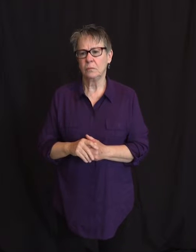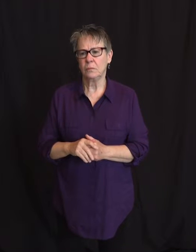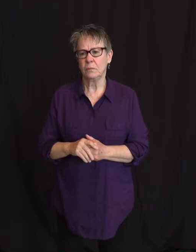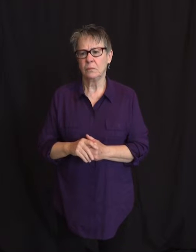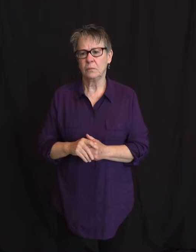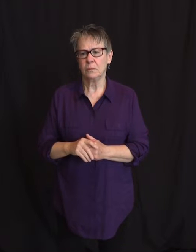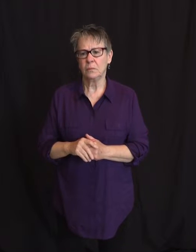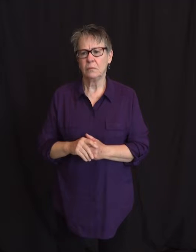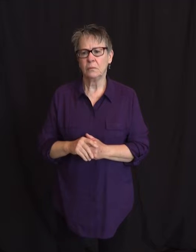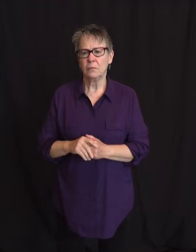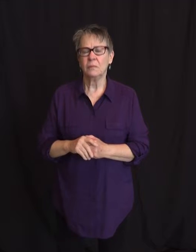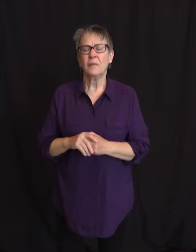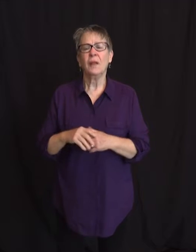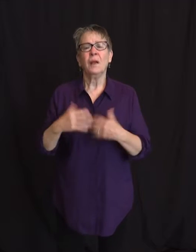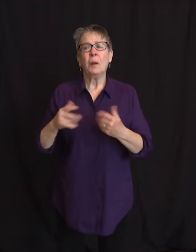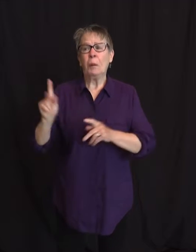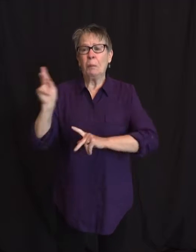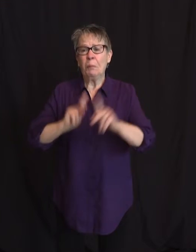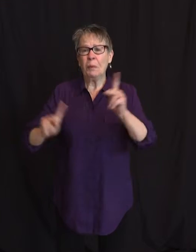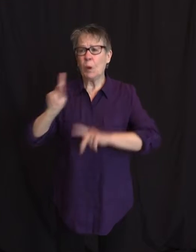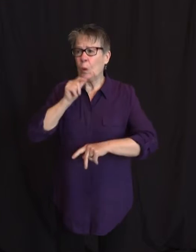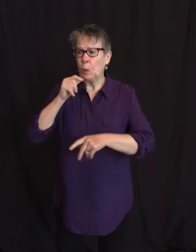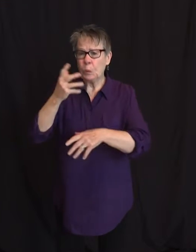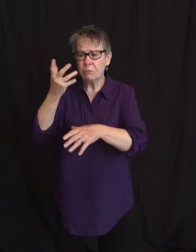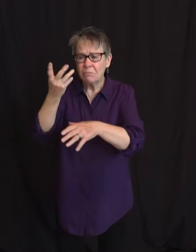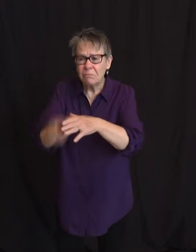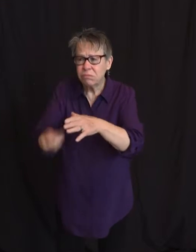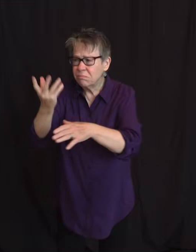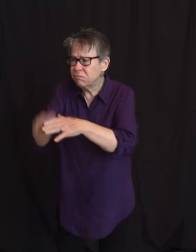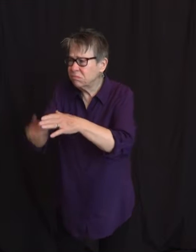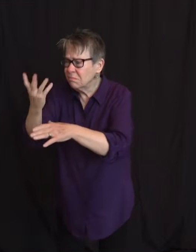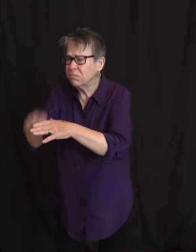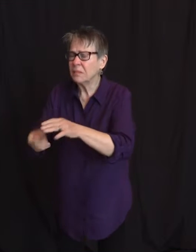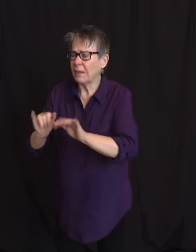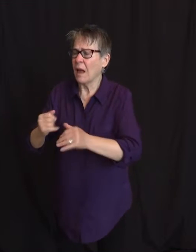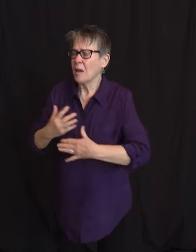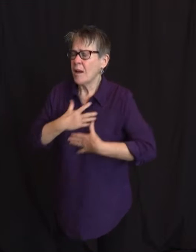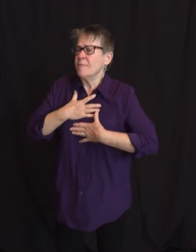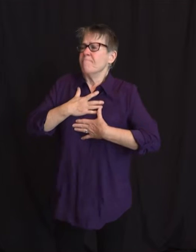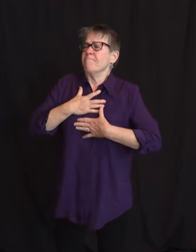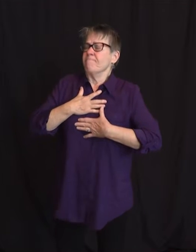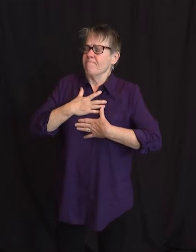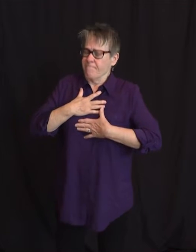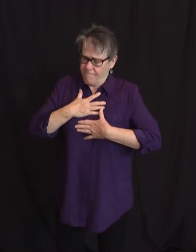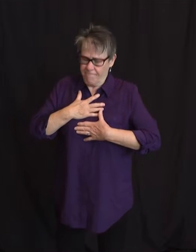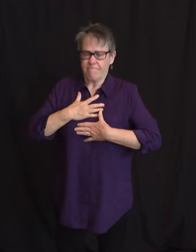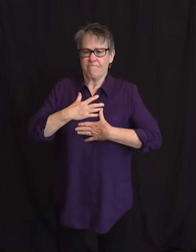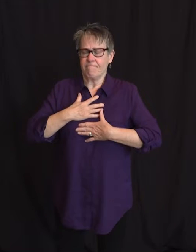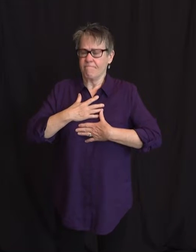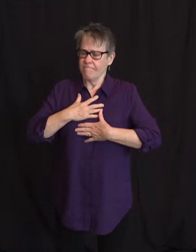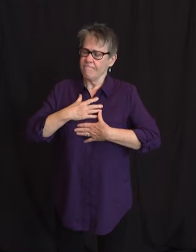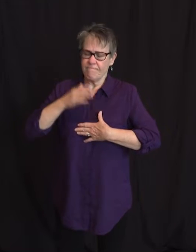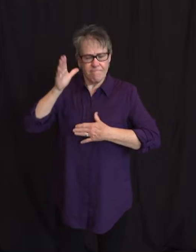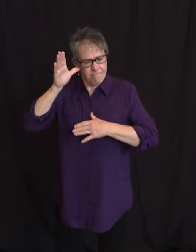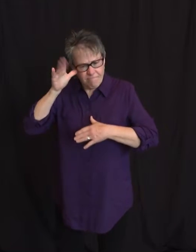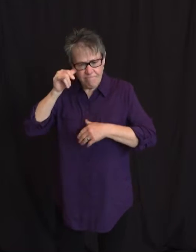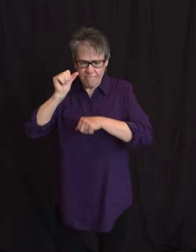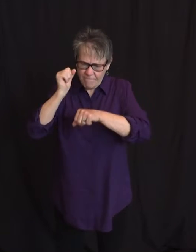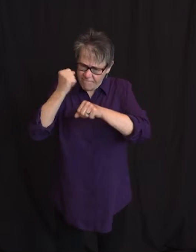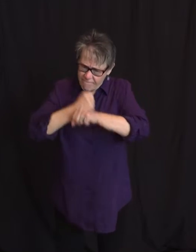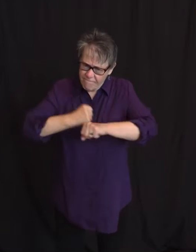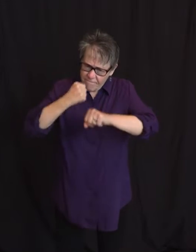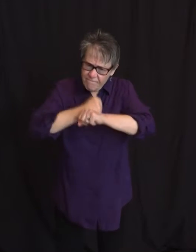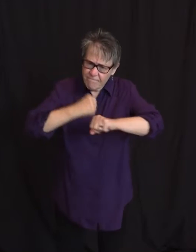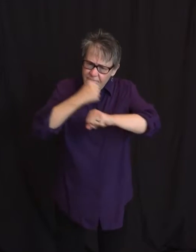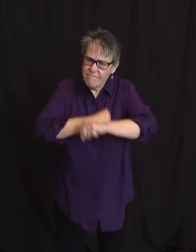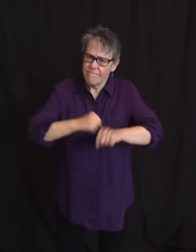left behind. We won't be speaking today, I won't be speaking today to specific life stories. We'll pick that up again tomorrow out